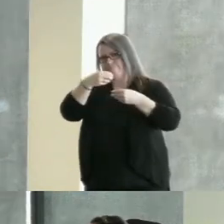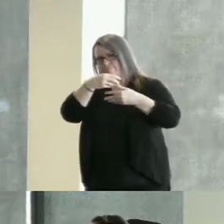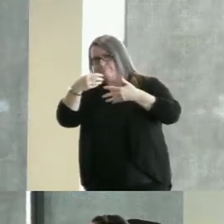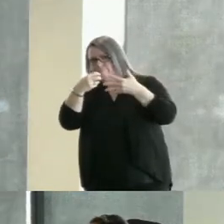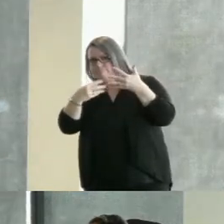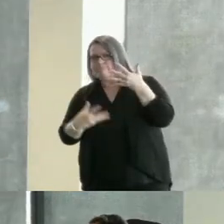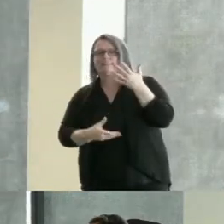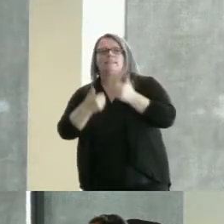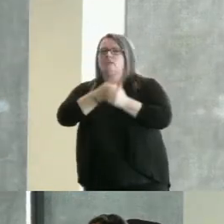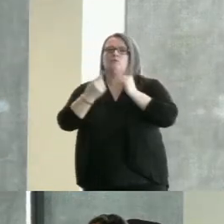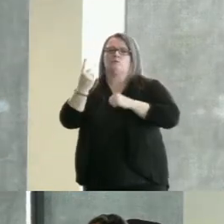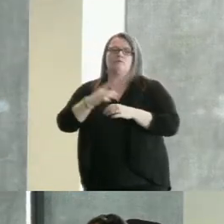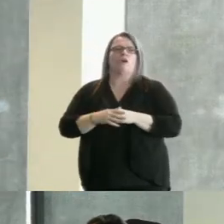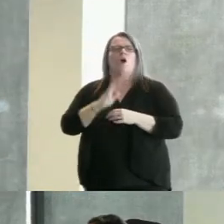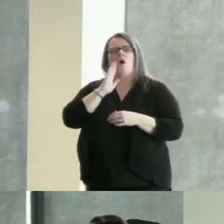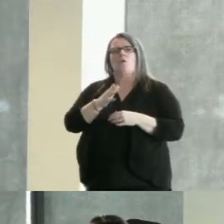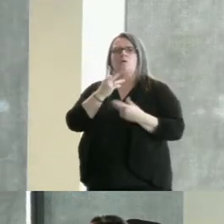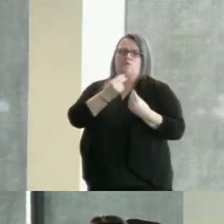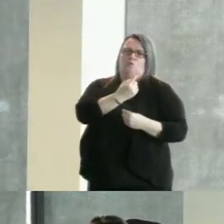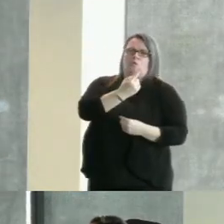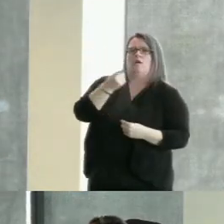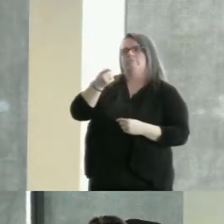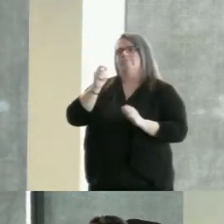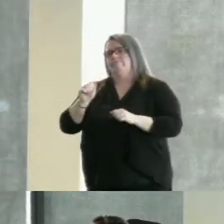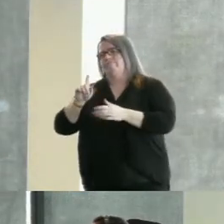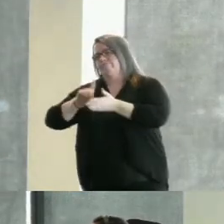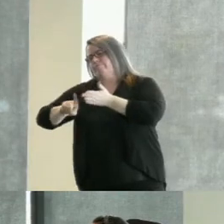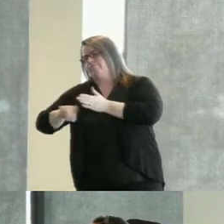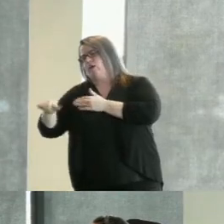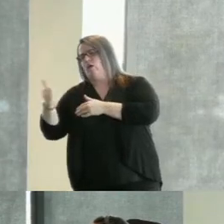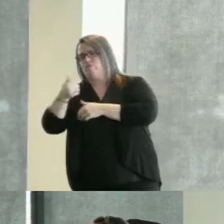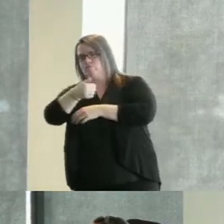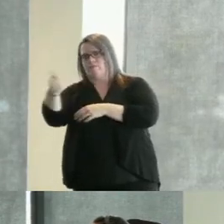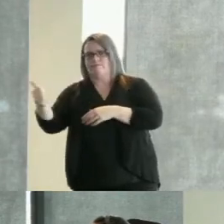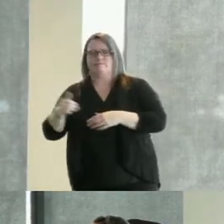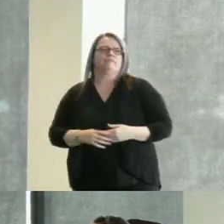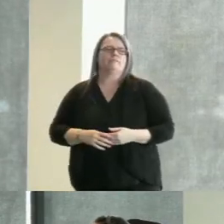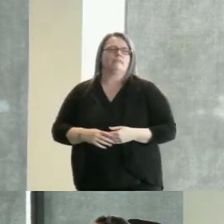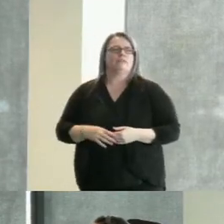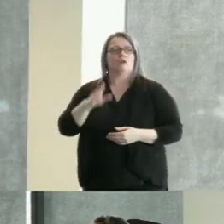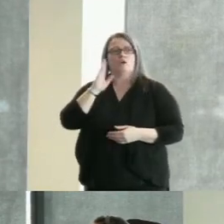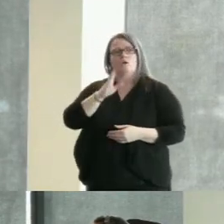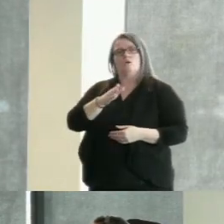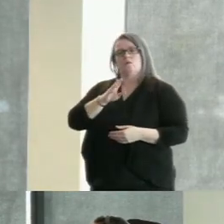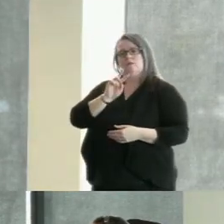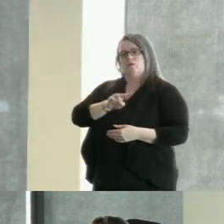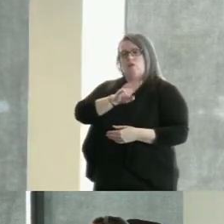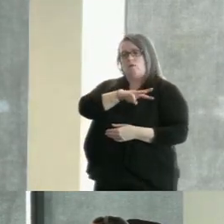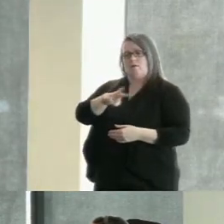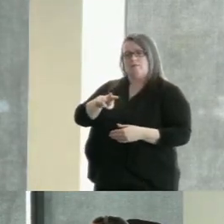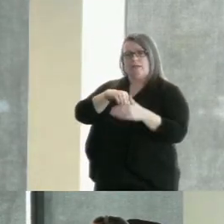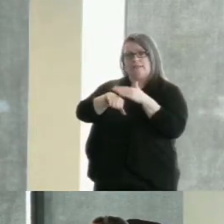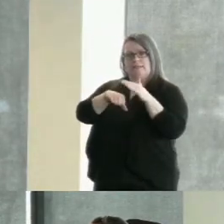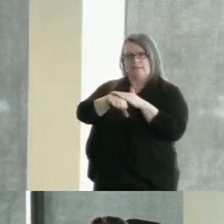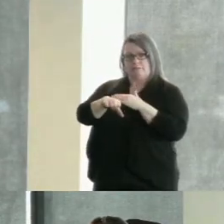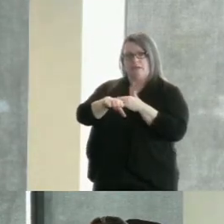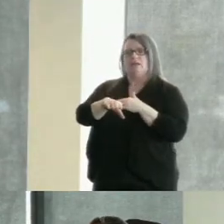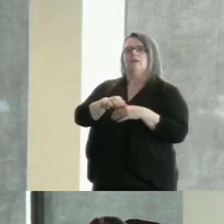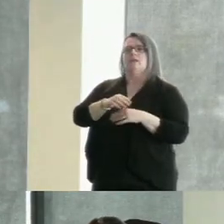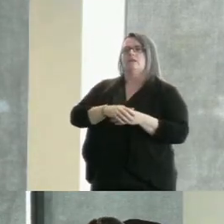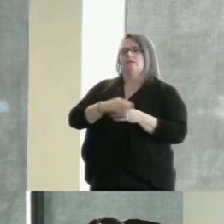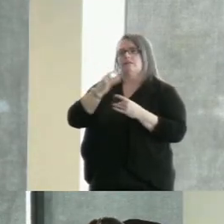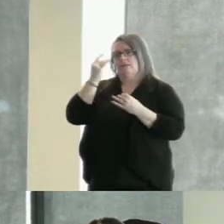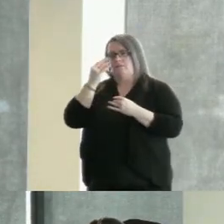through one, and you can look into the rest on your own time. So we're going to look into web accessibility in mind, the contrast